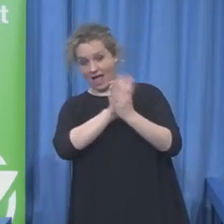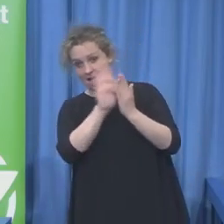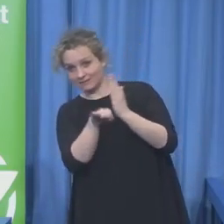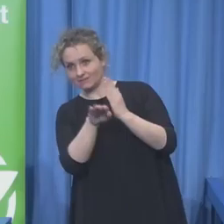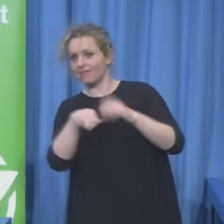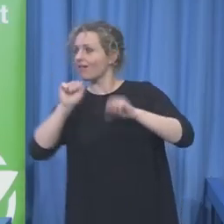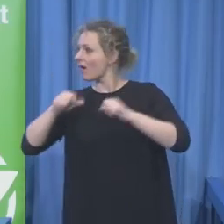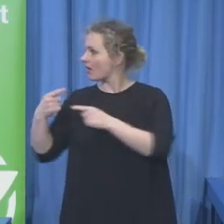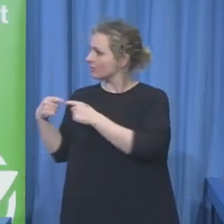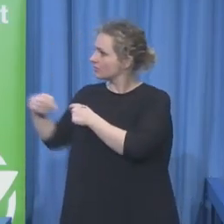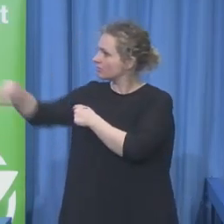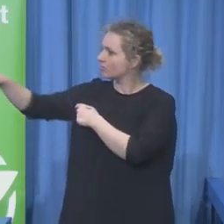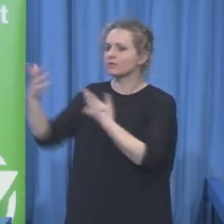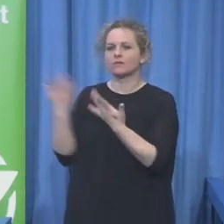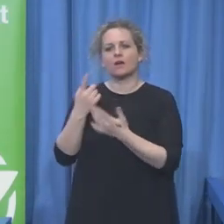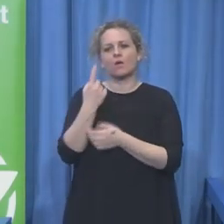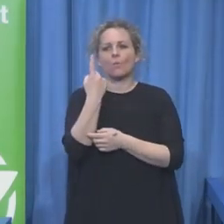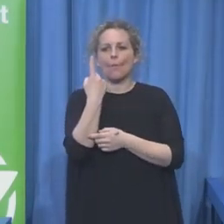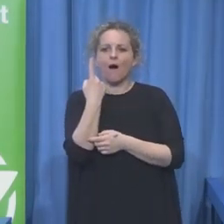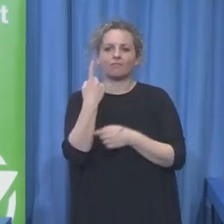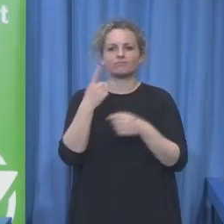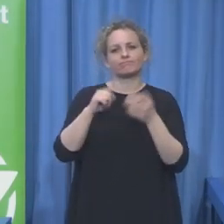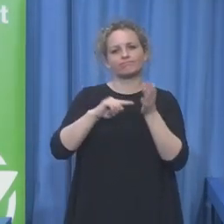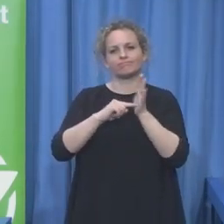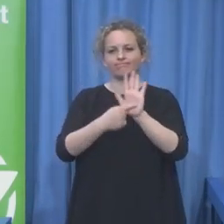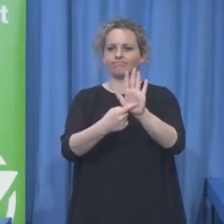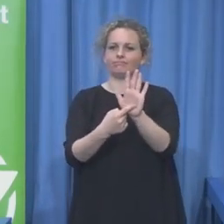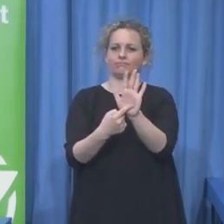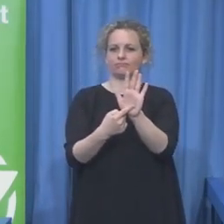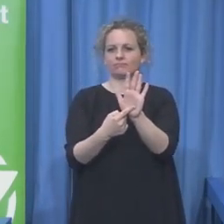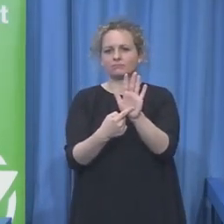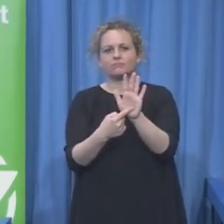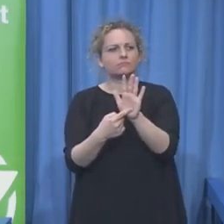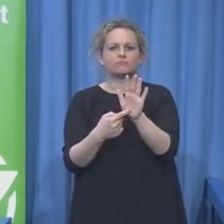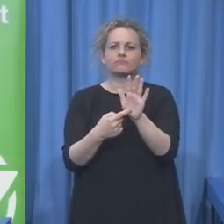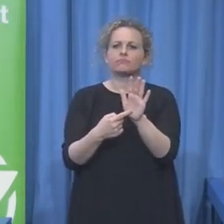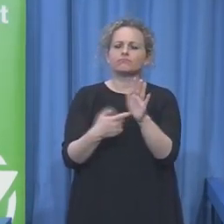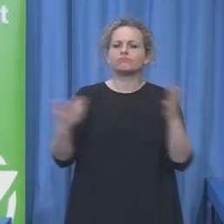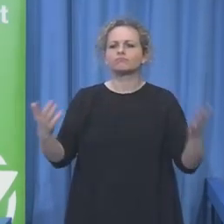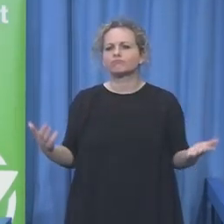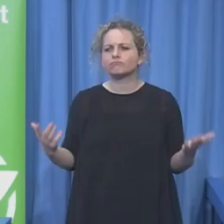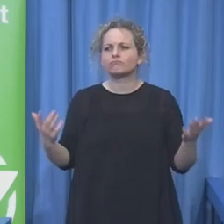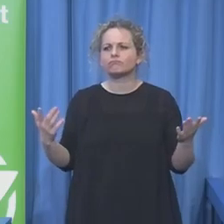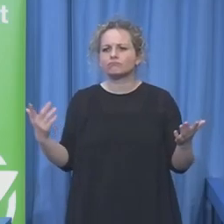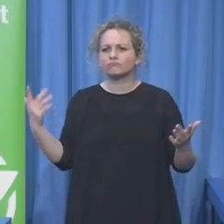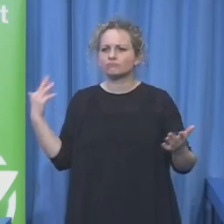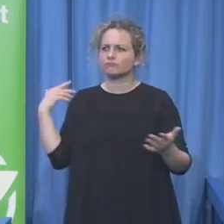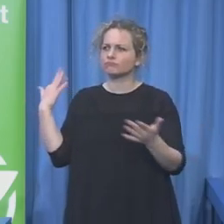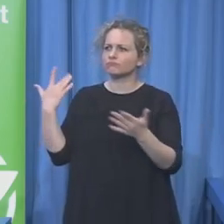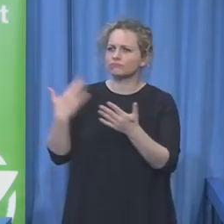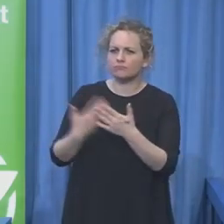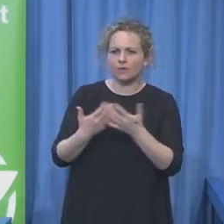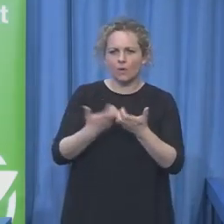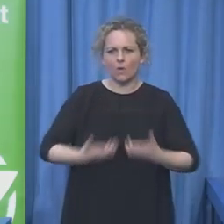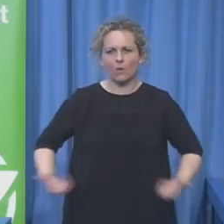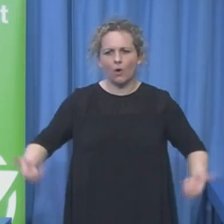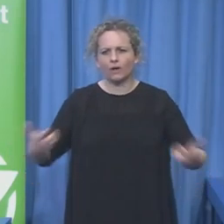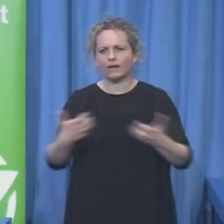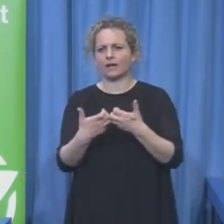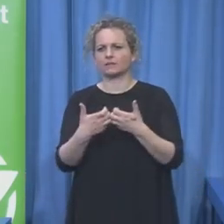add something. We have learned very positive examples. But worldwide comparison